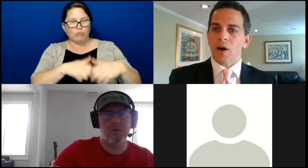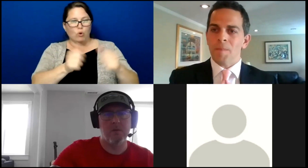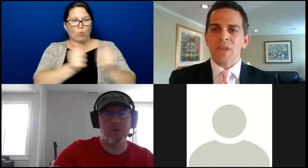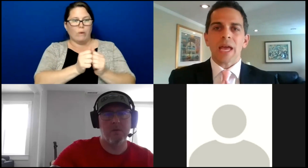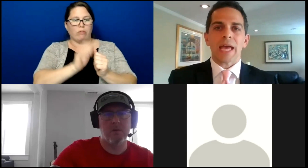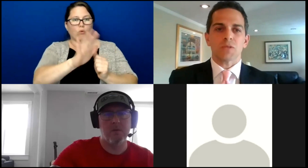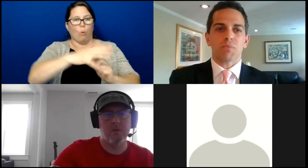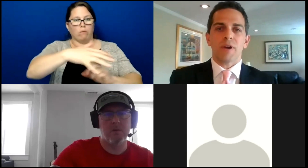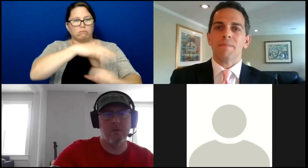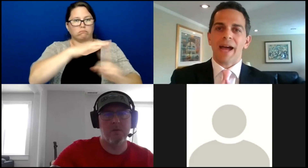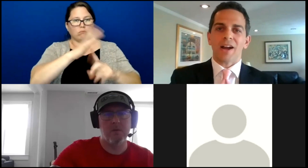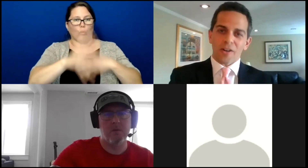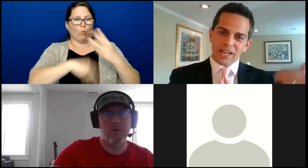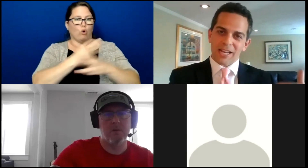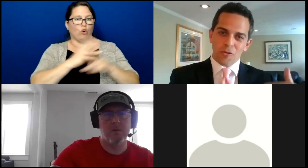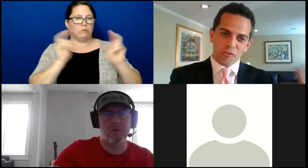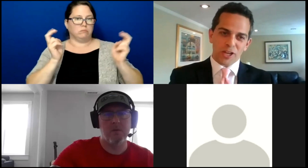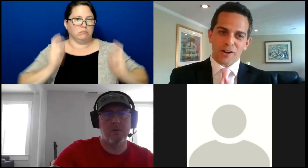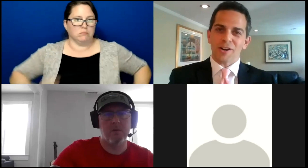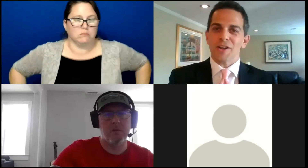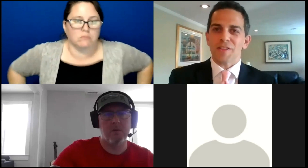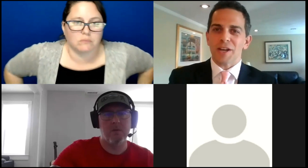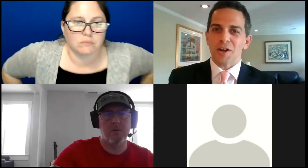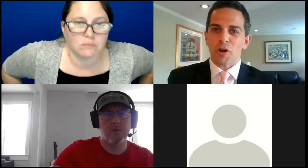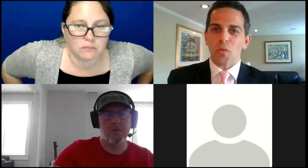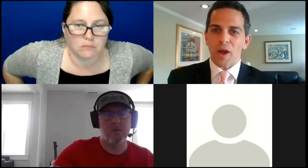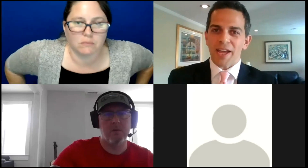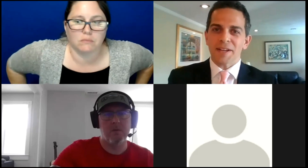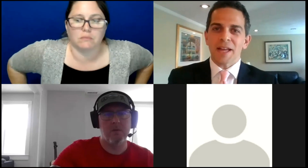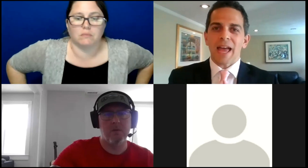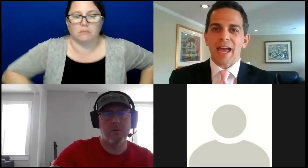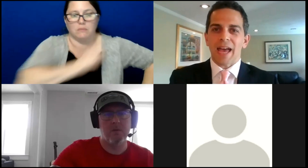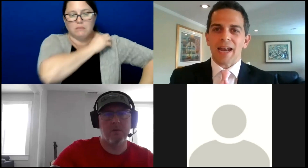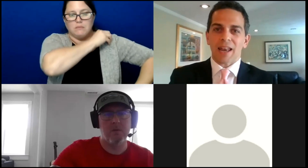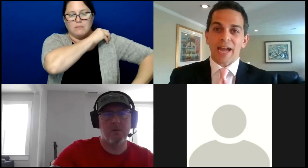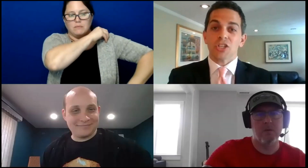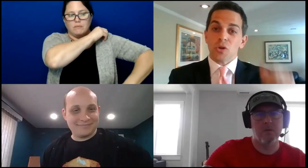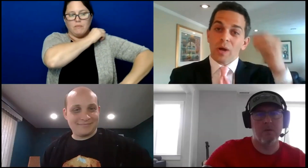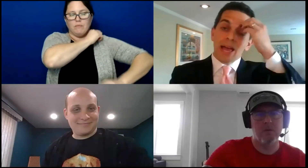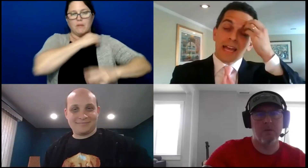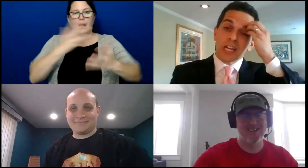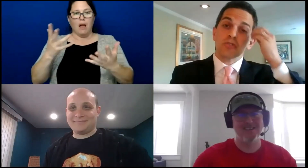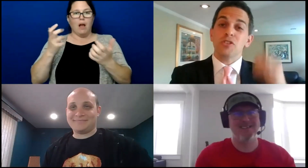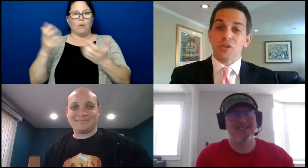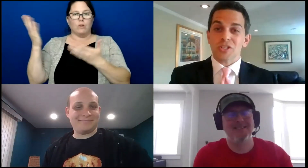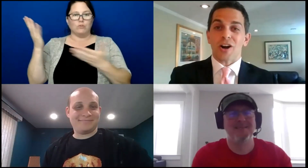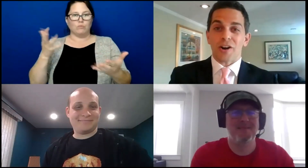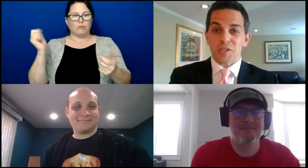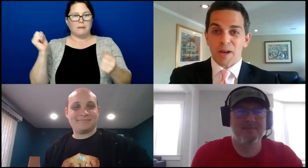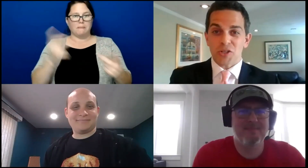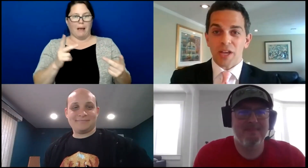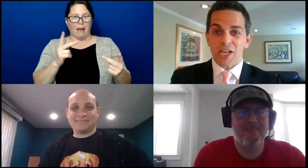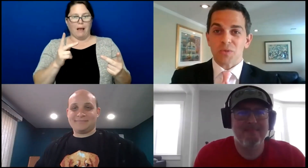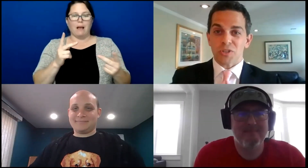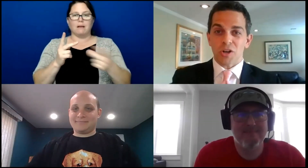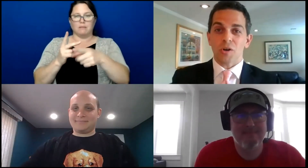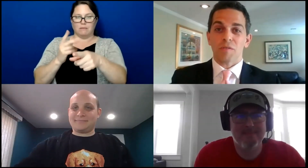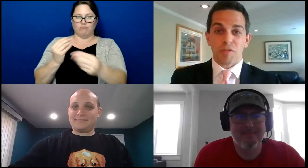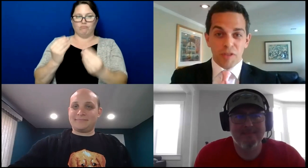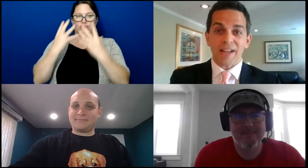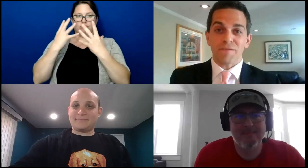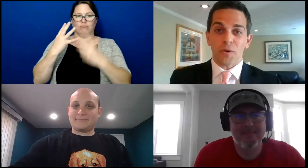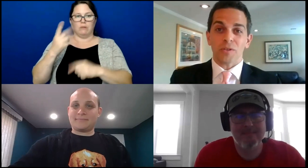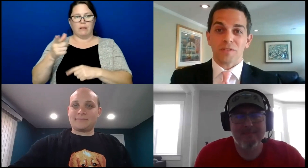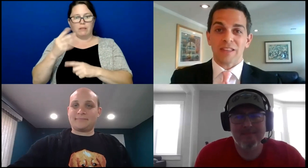to do now is bring back our guests. Hopefully they didn't run away. And I'd like to introduce our special guests. We're